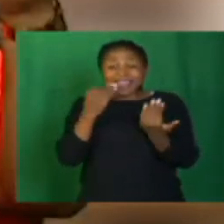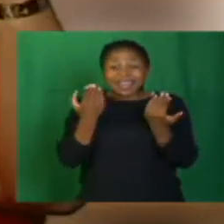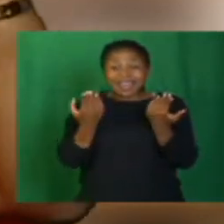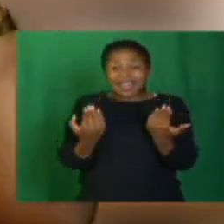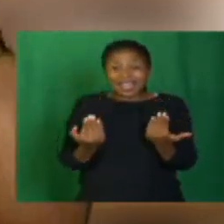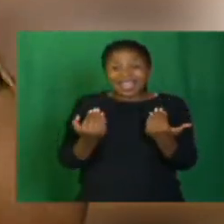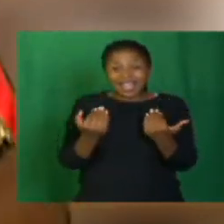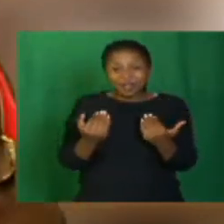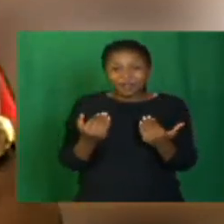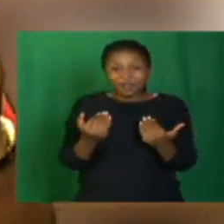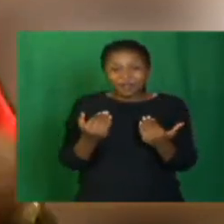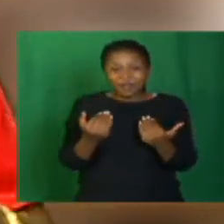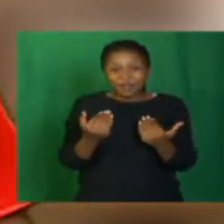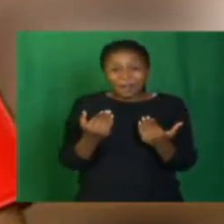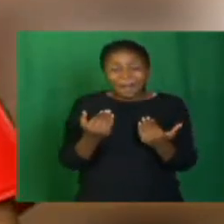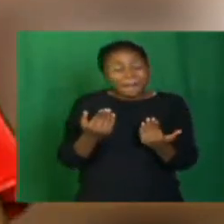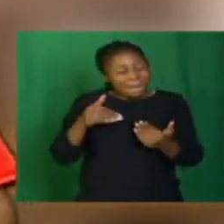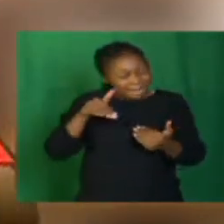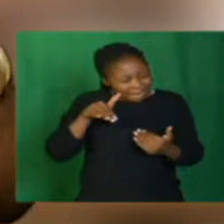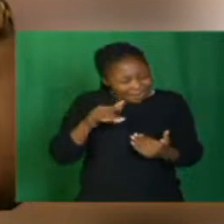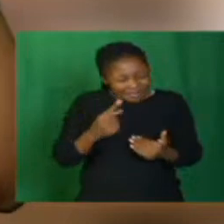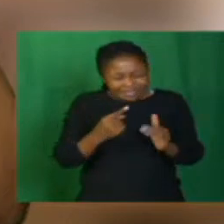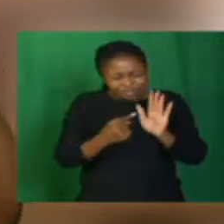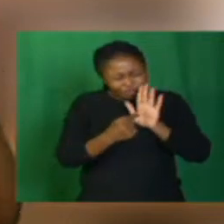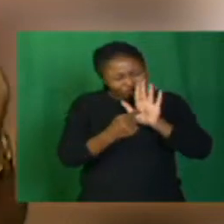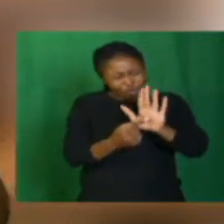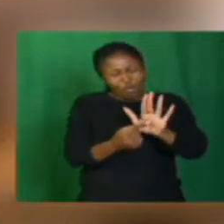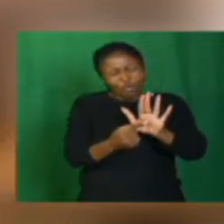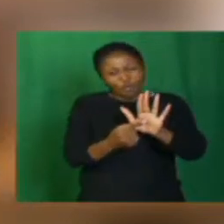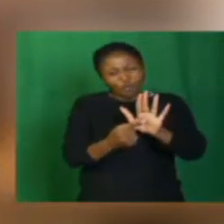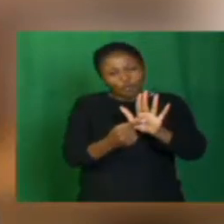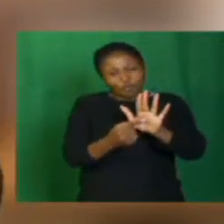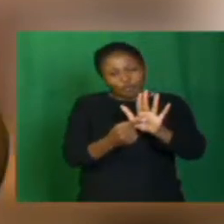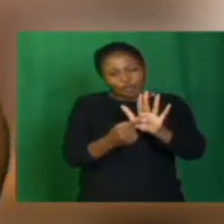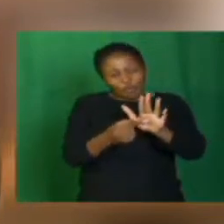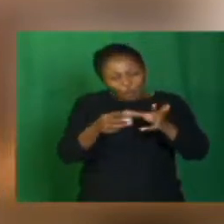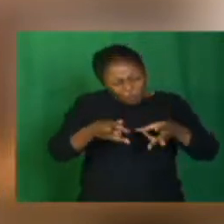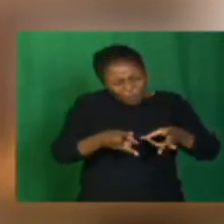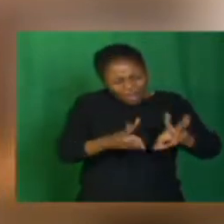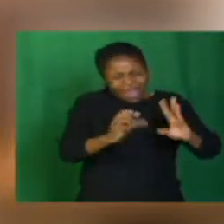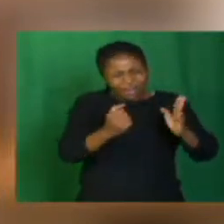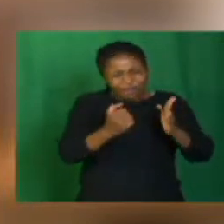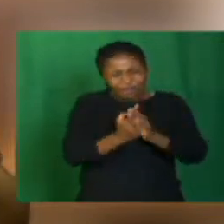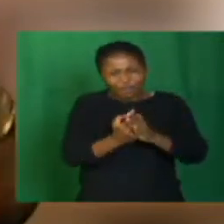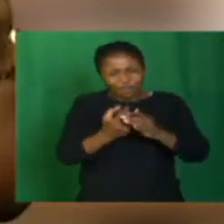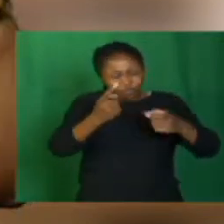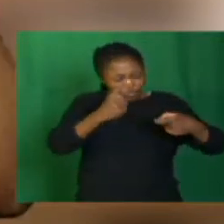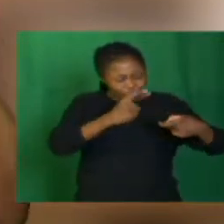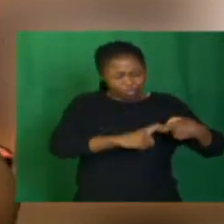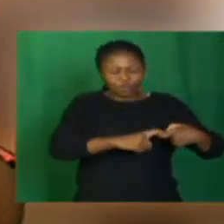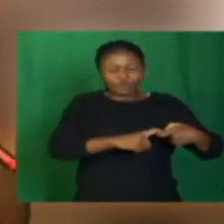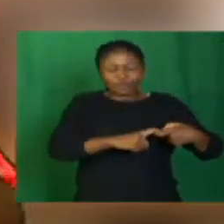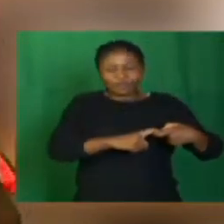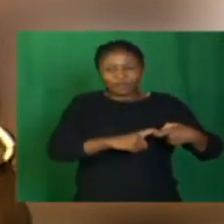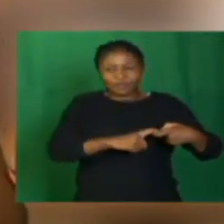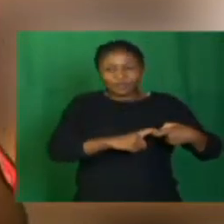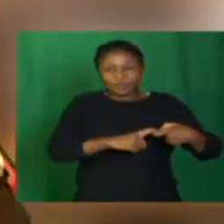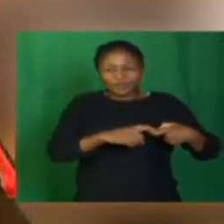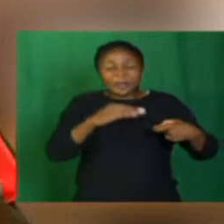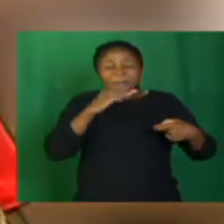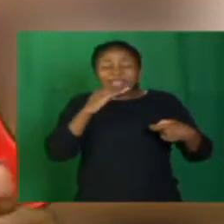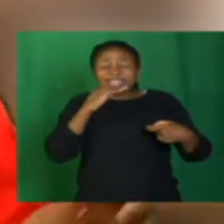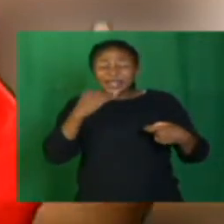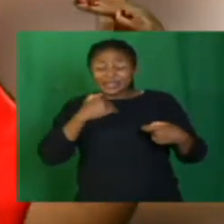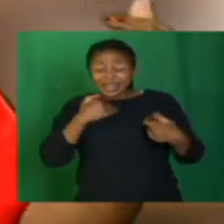provide a transition. Show your marker, show your teacher that I am done with points